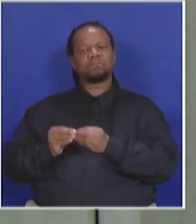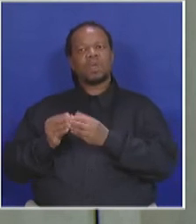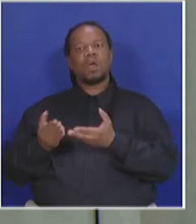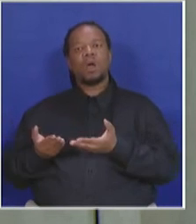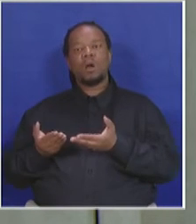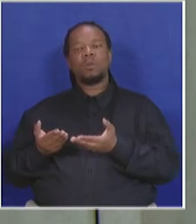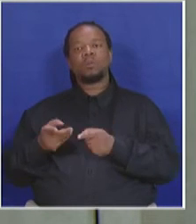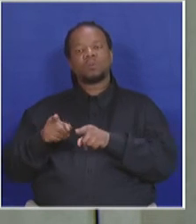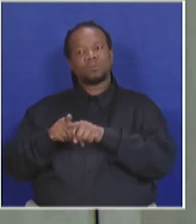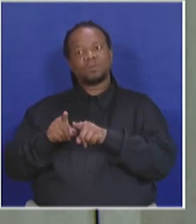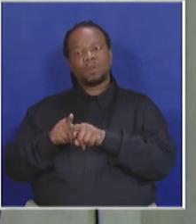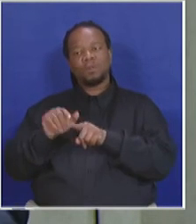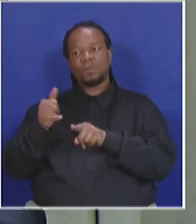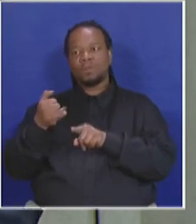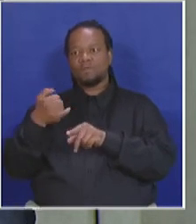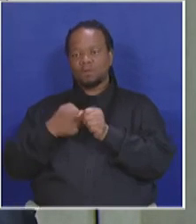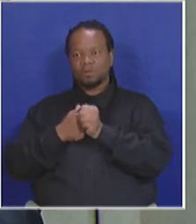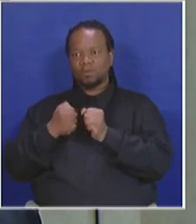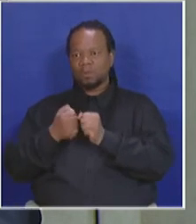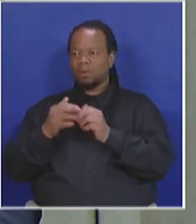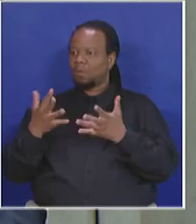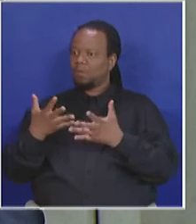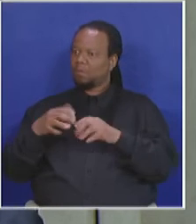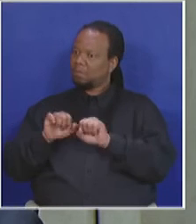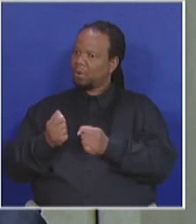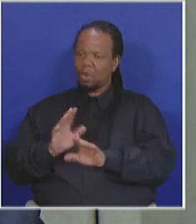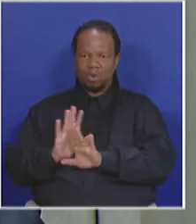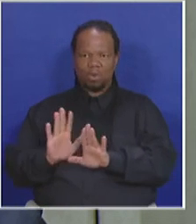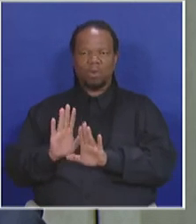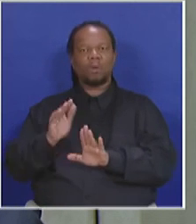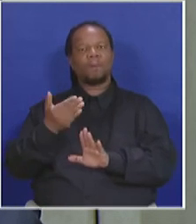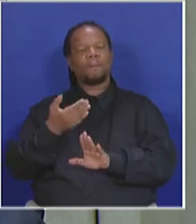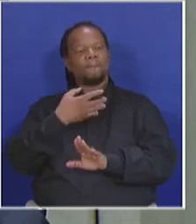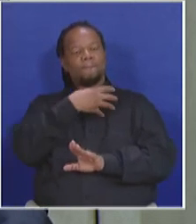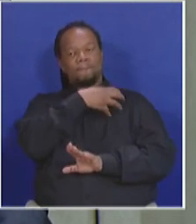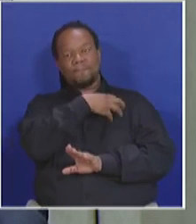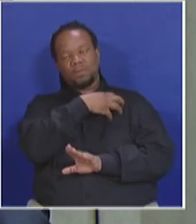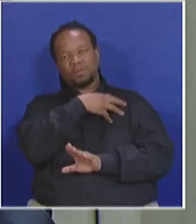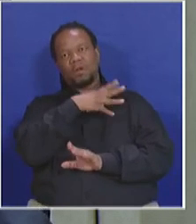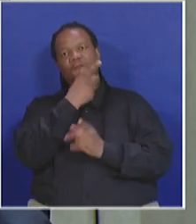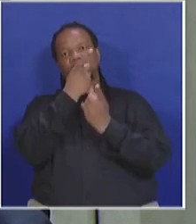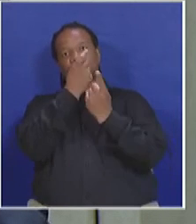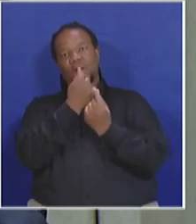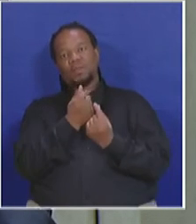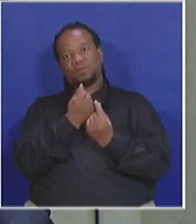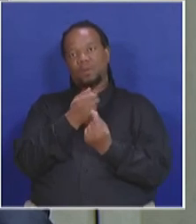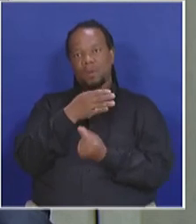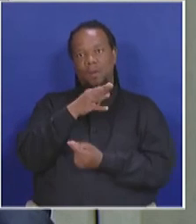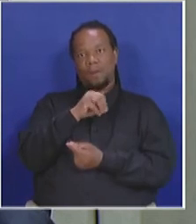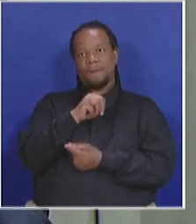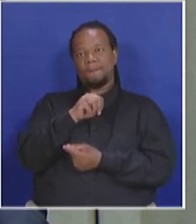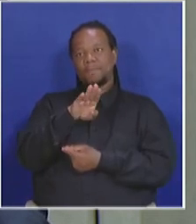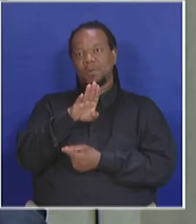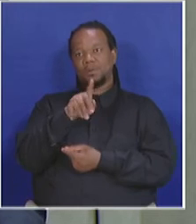so that they do not break. Honorable members, as highlighted by the Minister of Finance in his medium-term budget policy